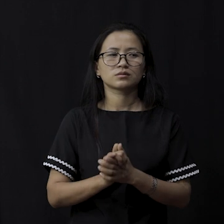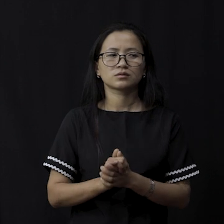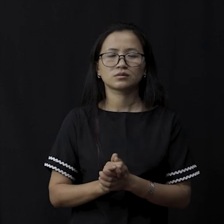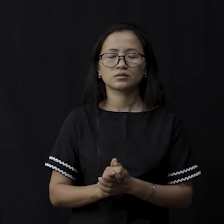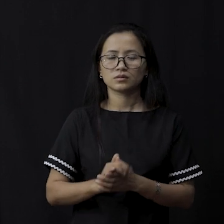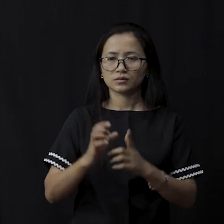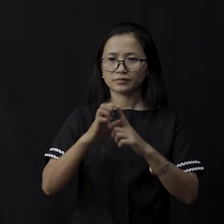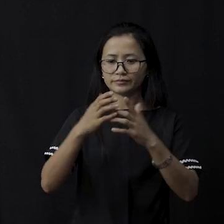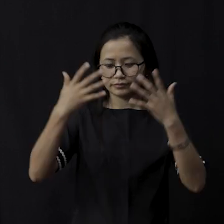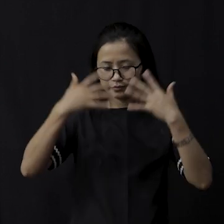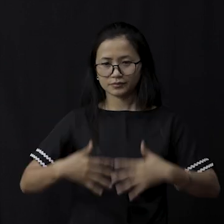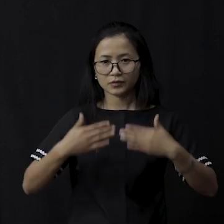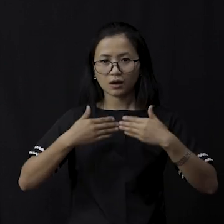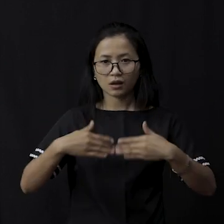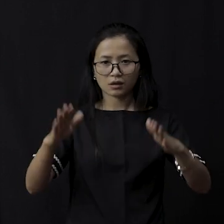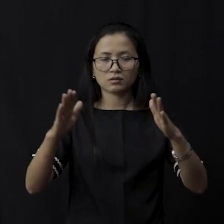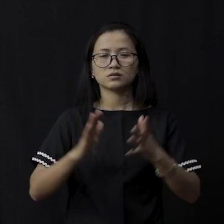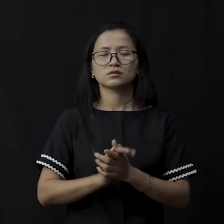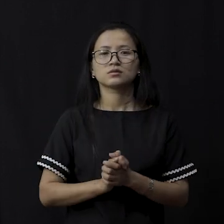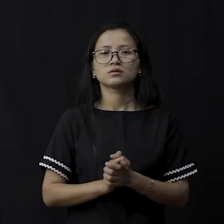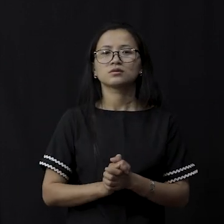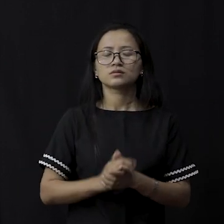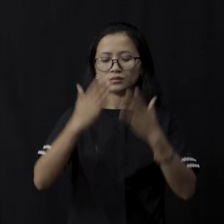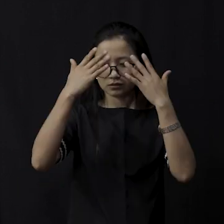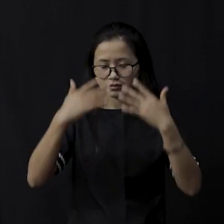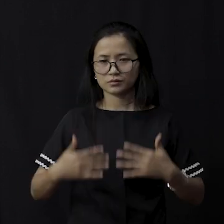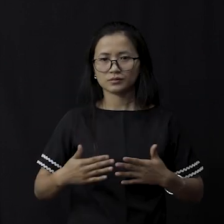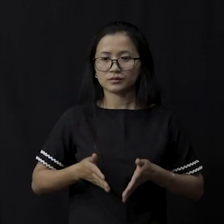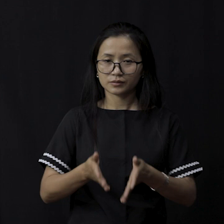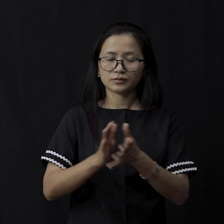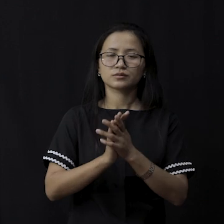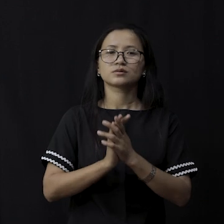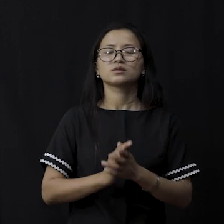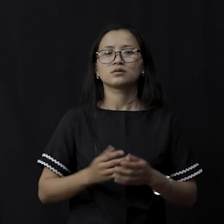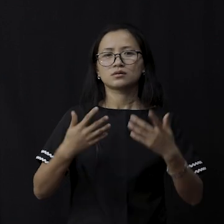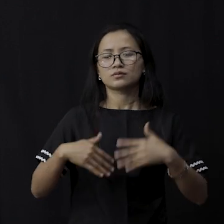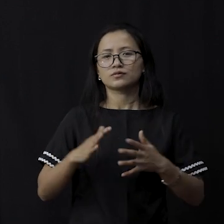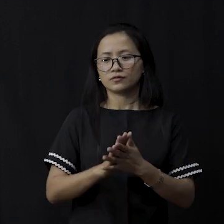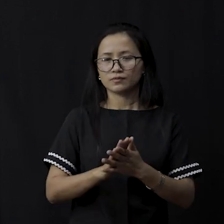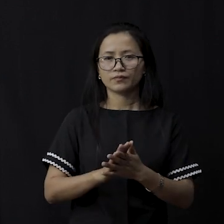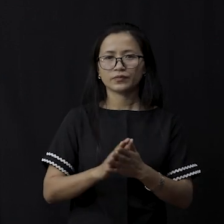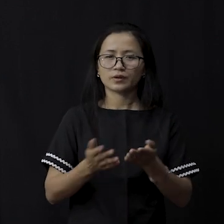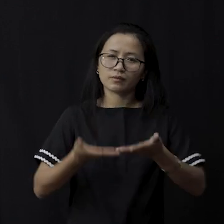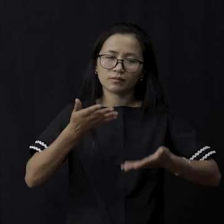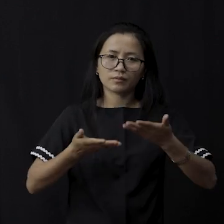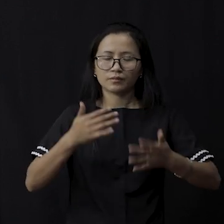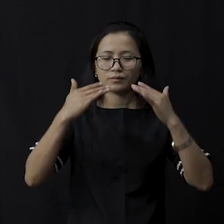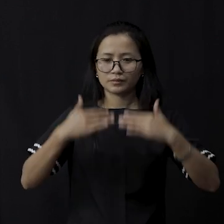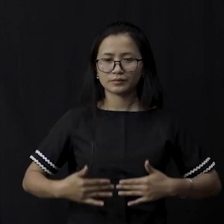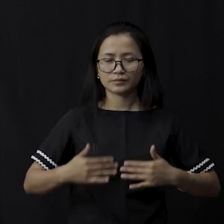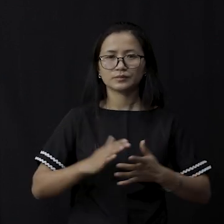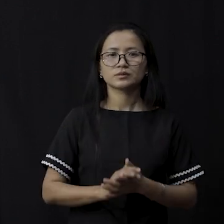recommended dietary allowance. It is defined as the dietary guideline used for formulating a balanced diet.